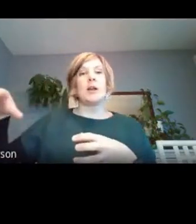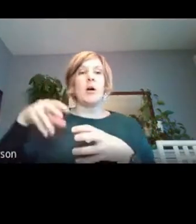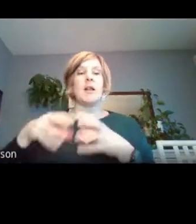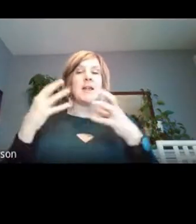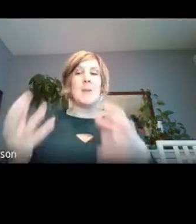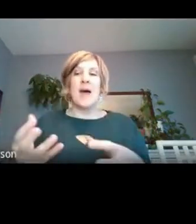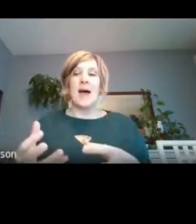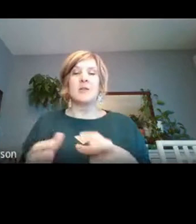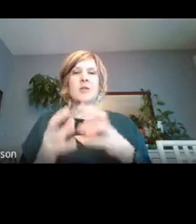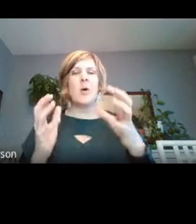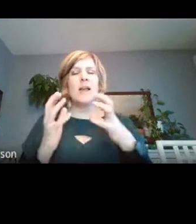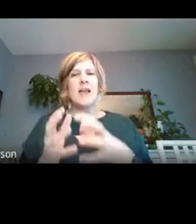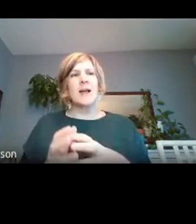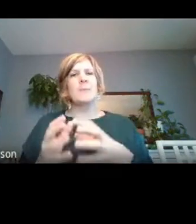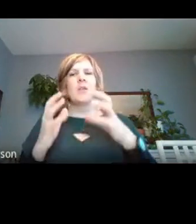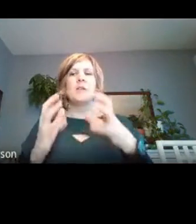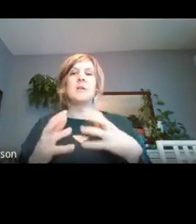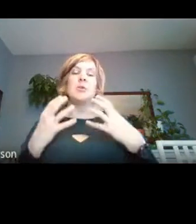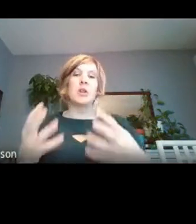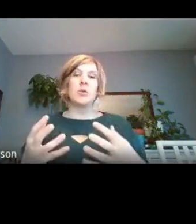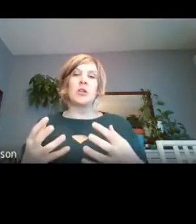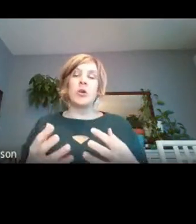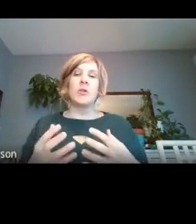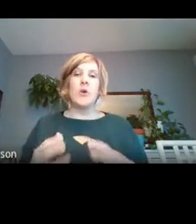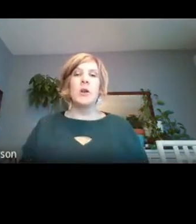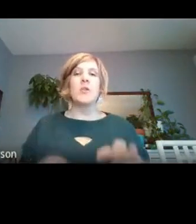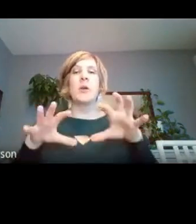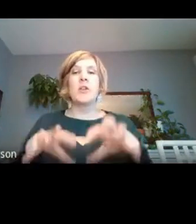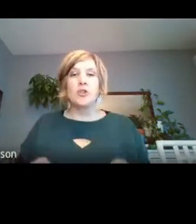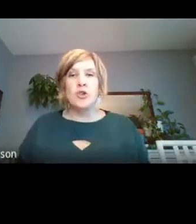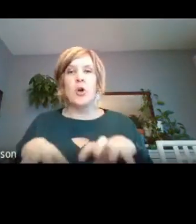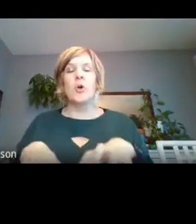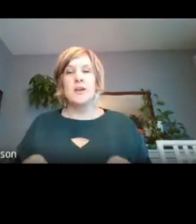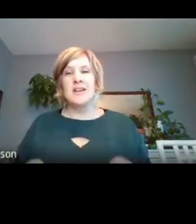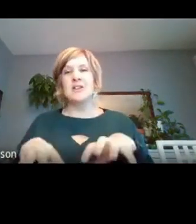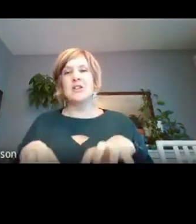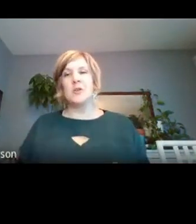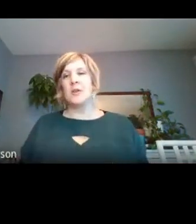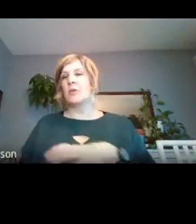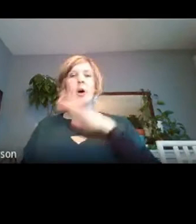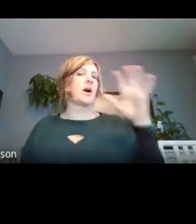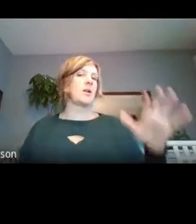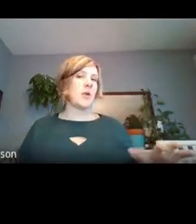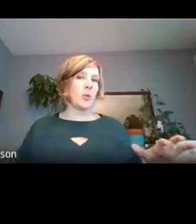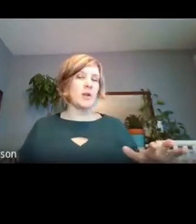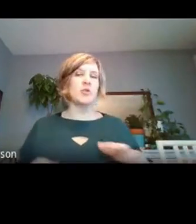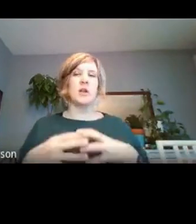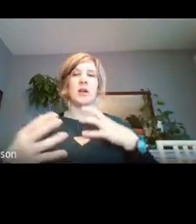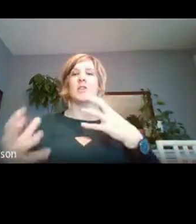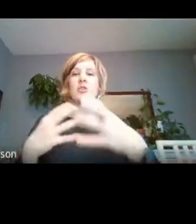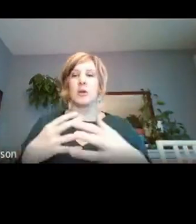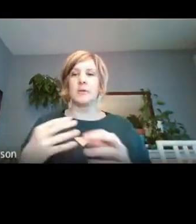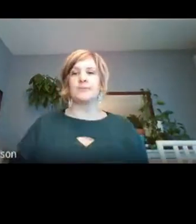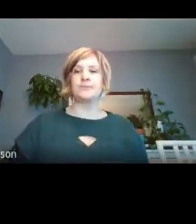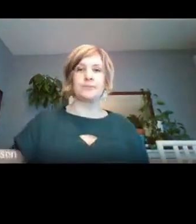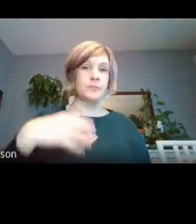collaborate on in the past so again these can be really really transformative but there's no need to use them there's all kinds of other ways you can